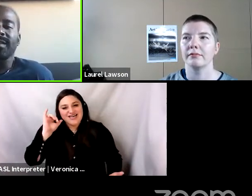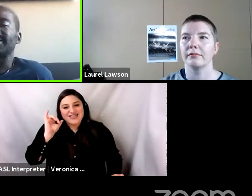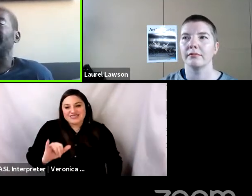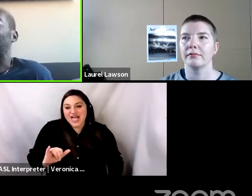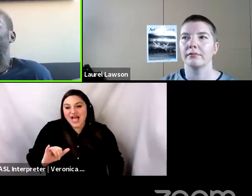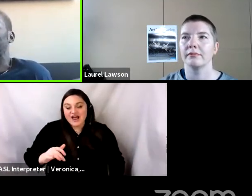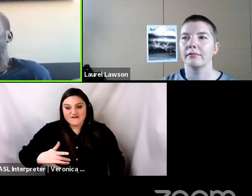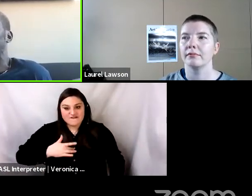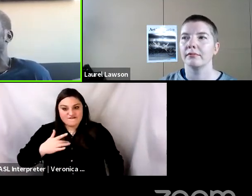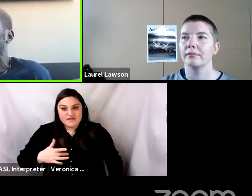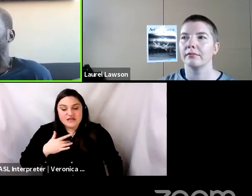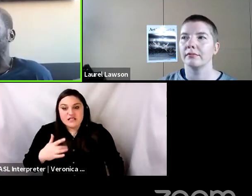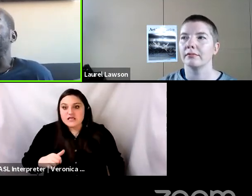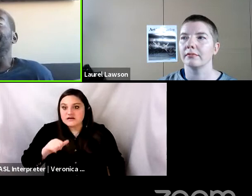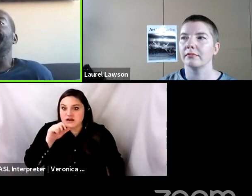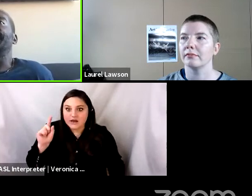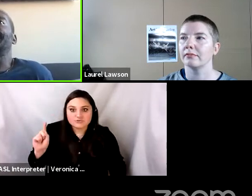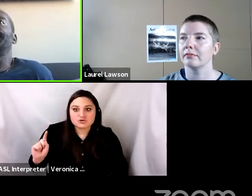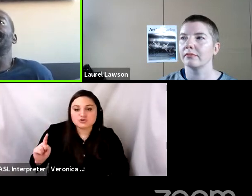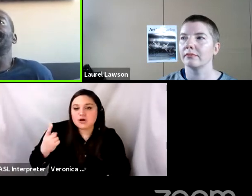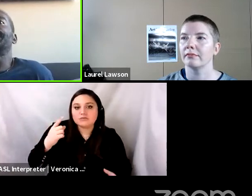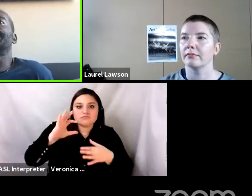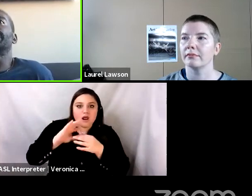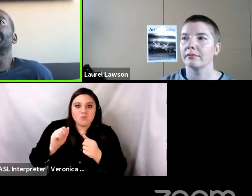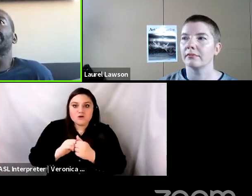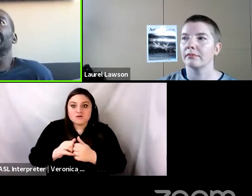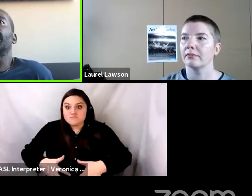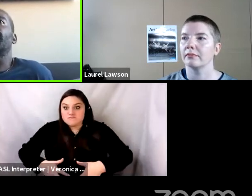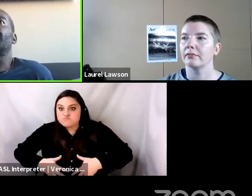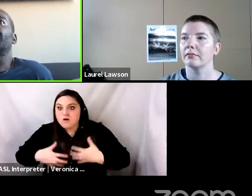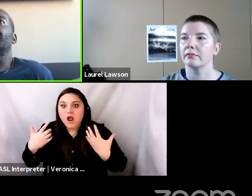just annoyance, it isn't just